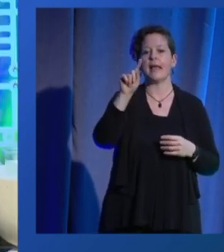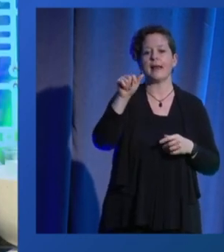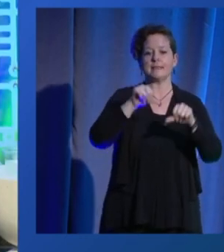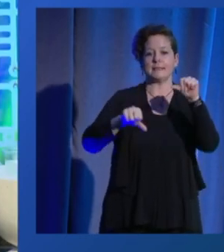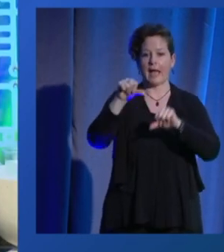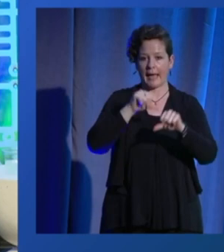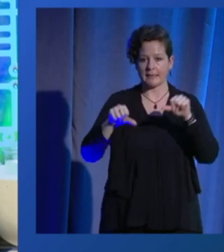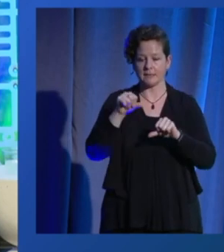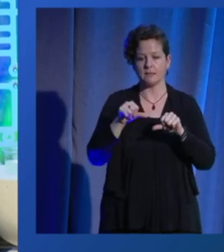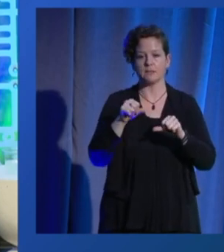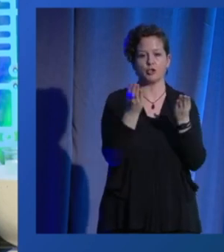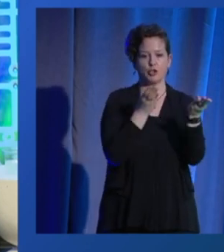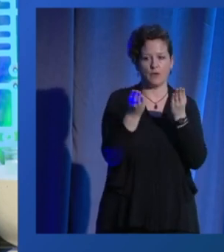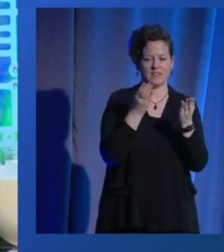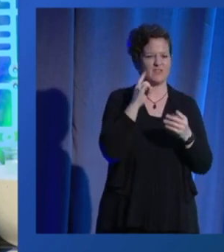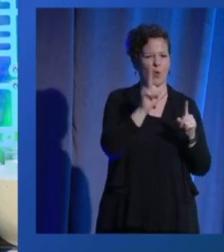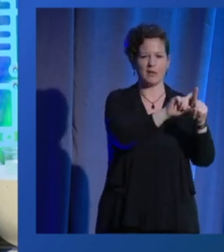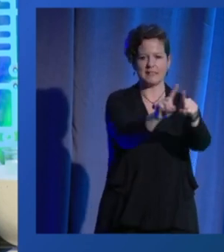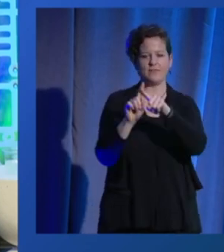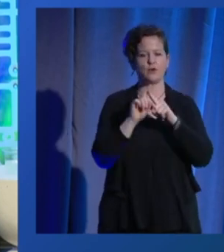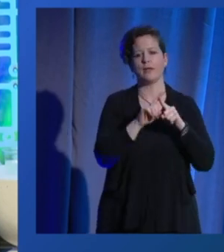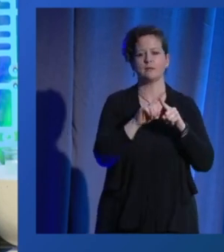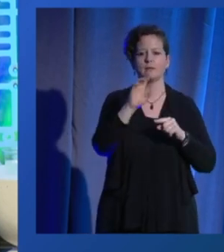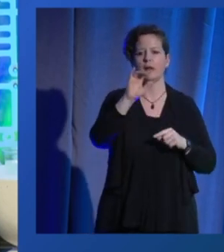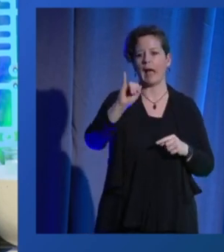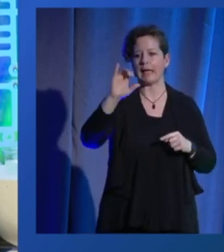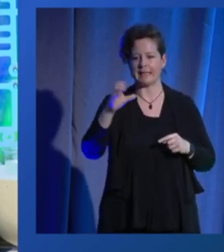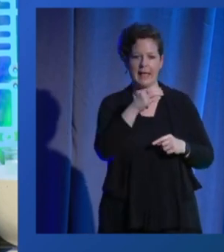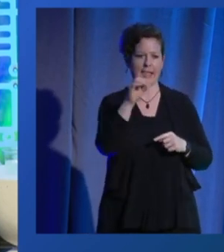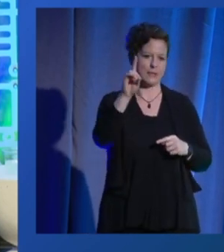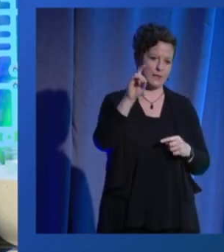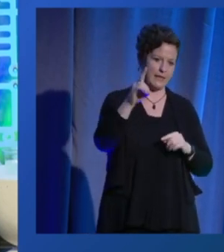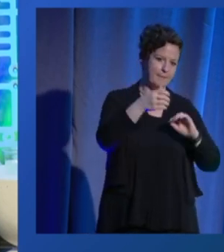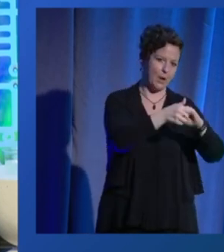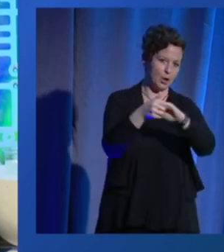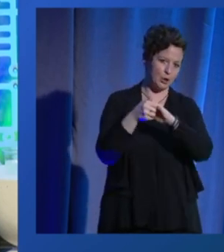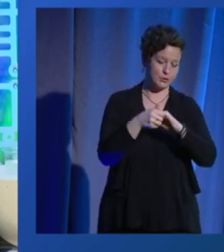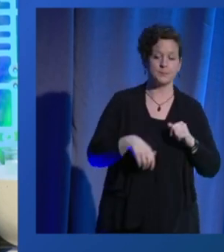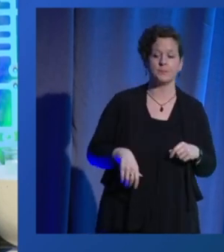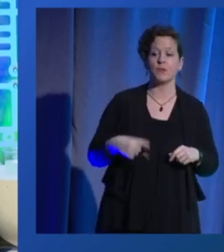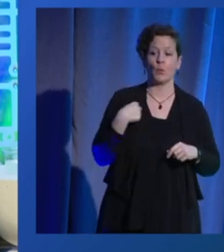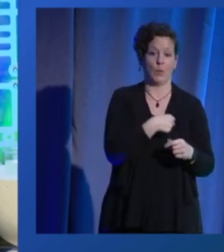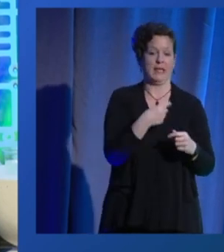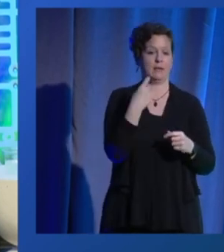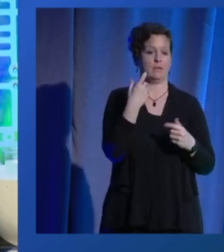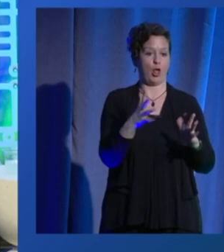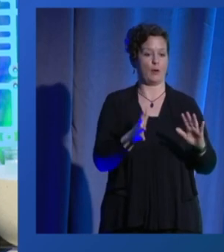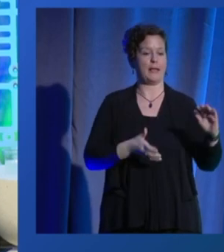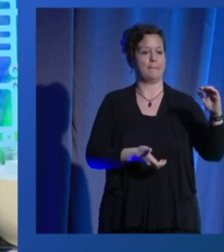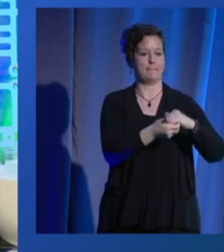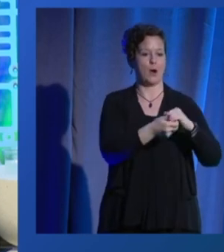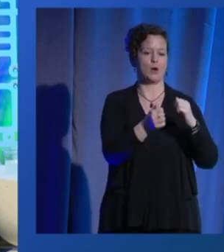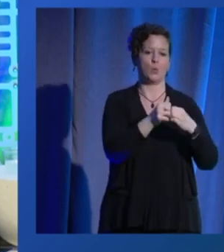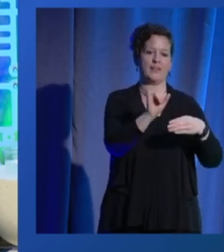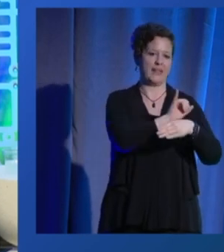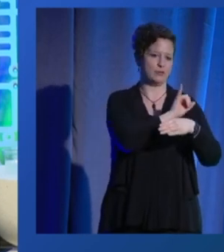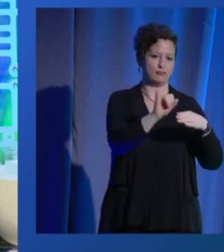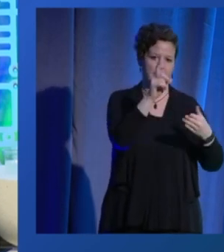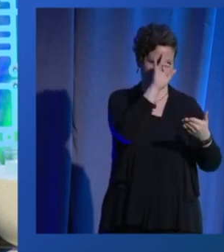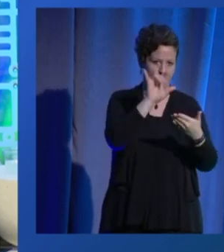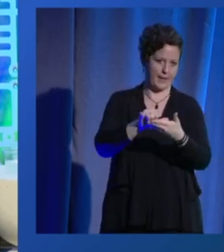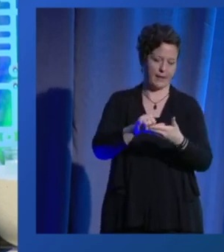DOD partners and in pursuit of this um we have partnered with industry Partners um